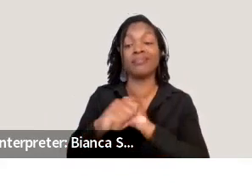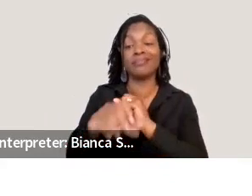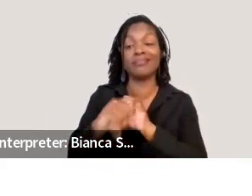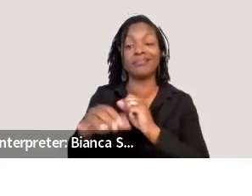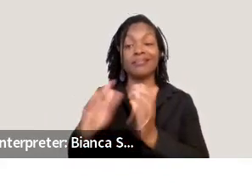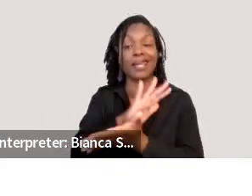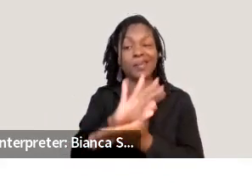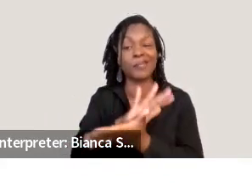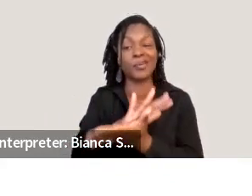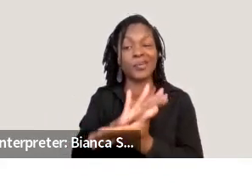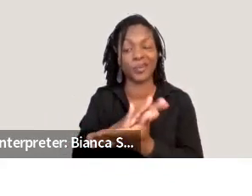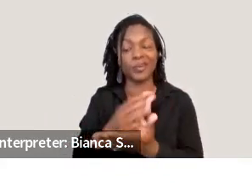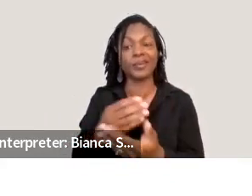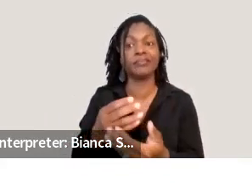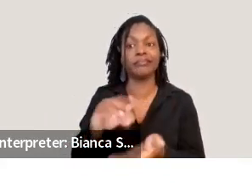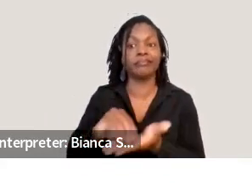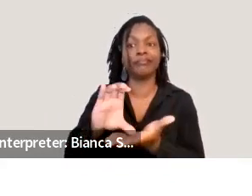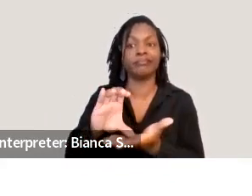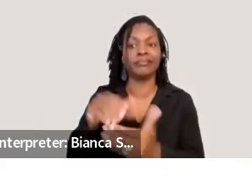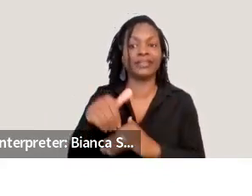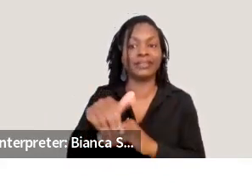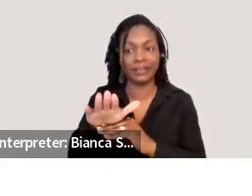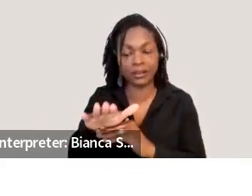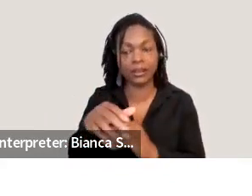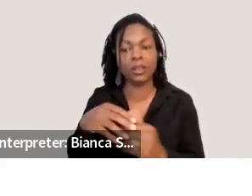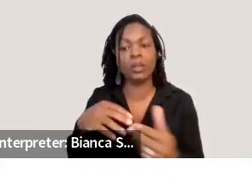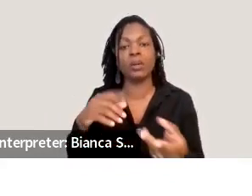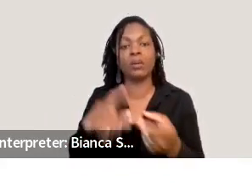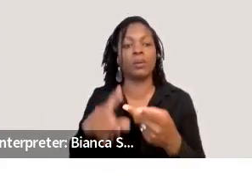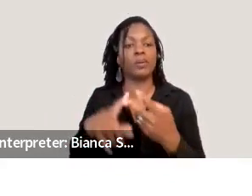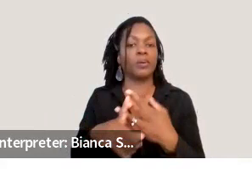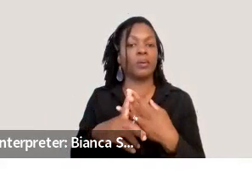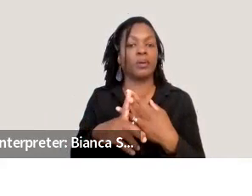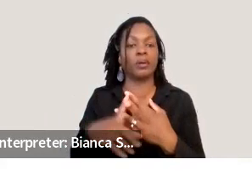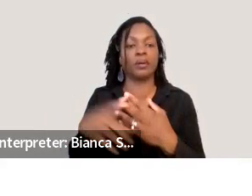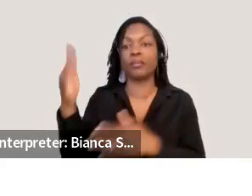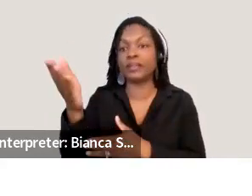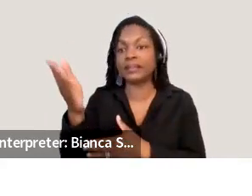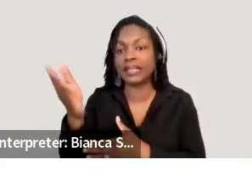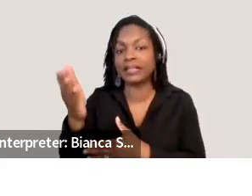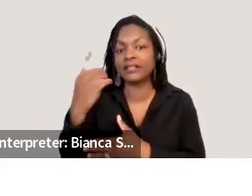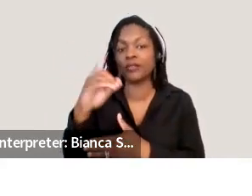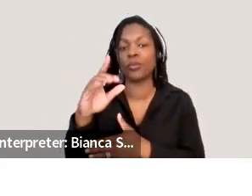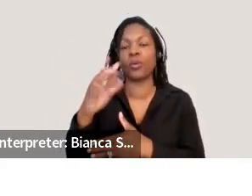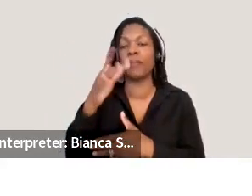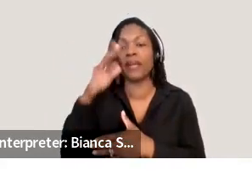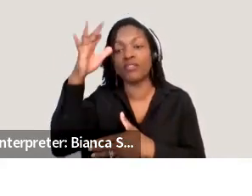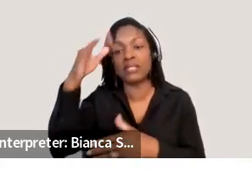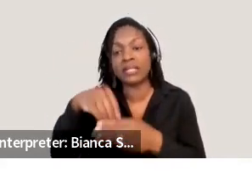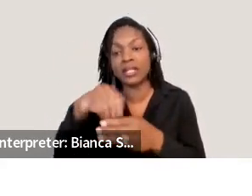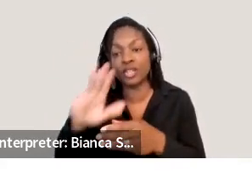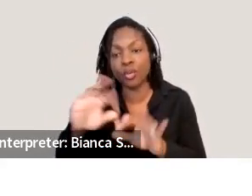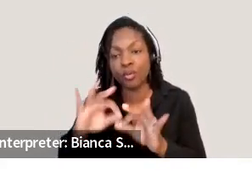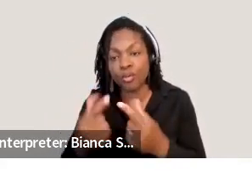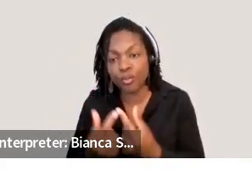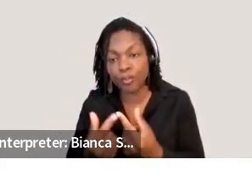have us do a presentation to your staff or to your parent group, or have a link from our website, have a link to our